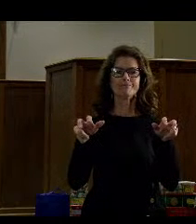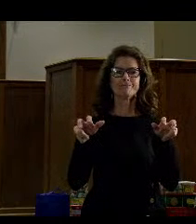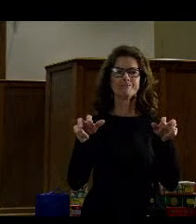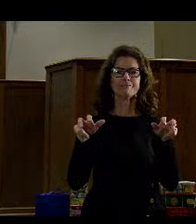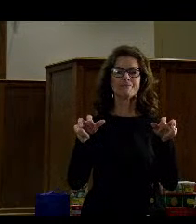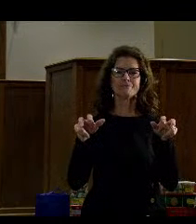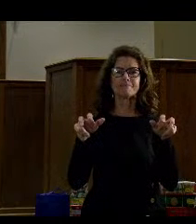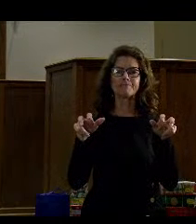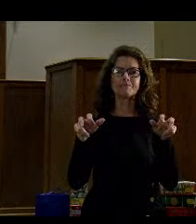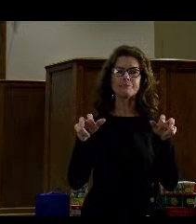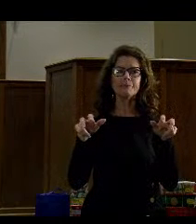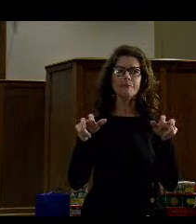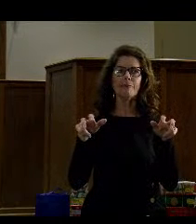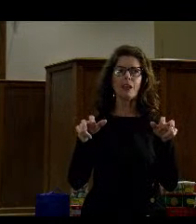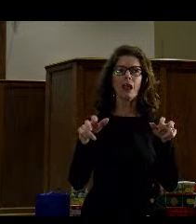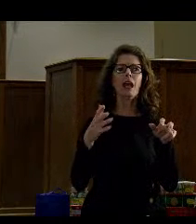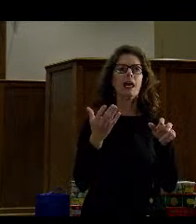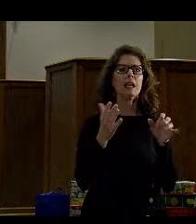throne.